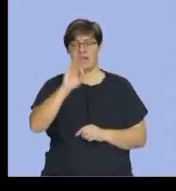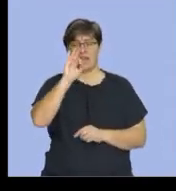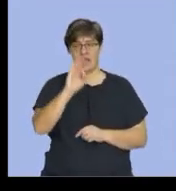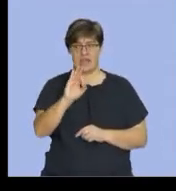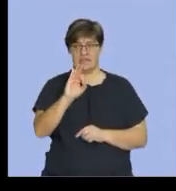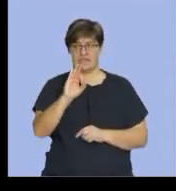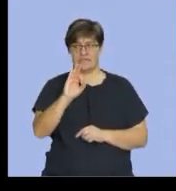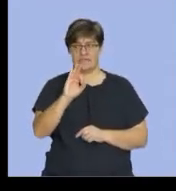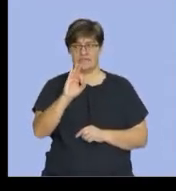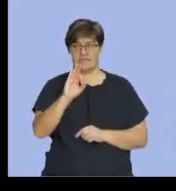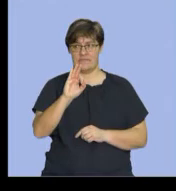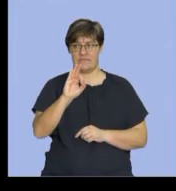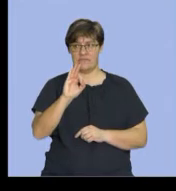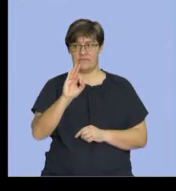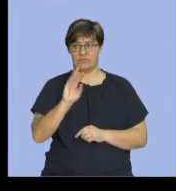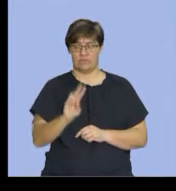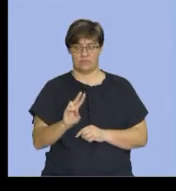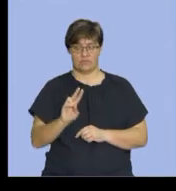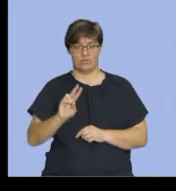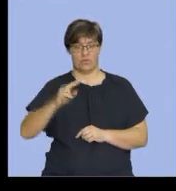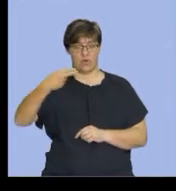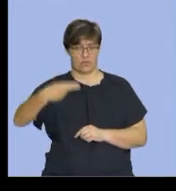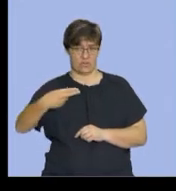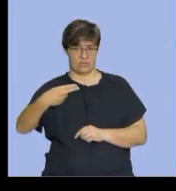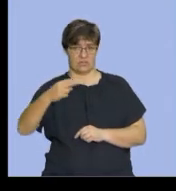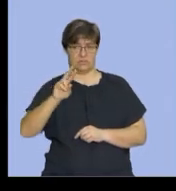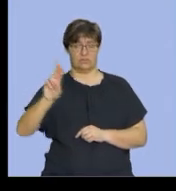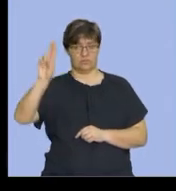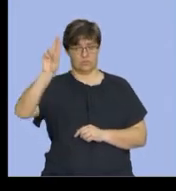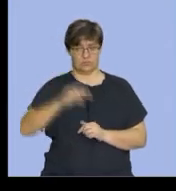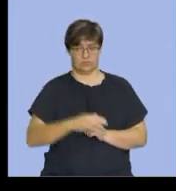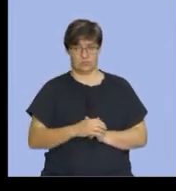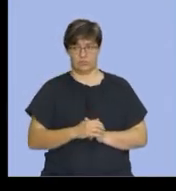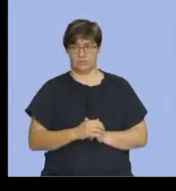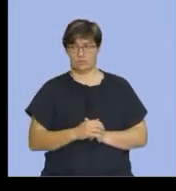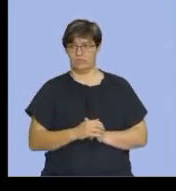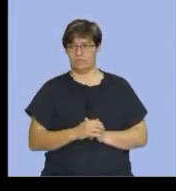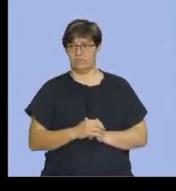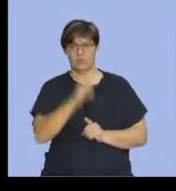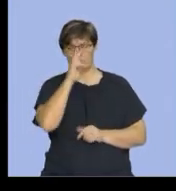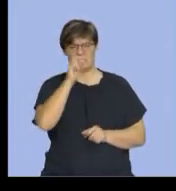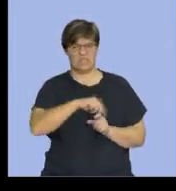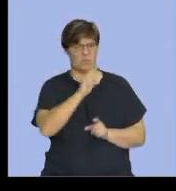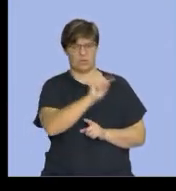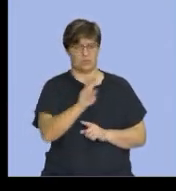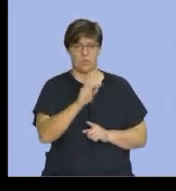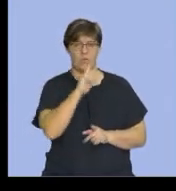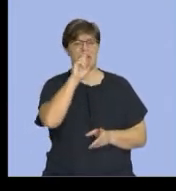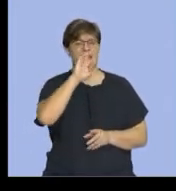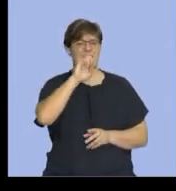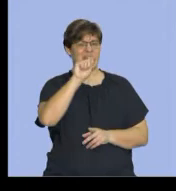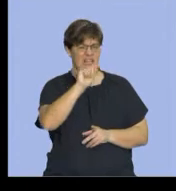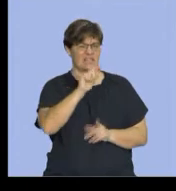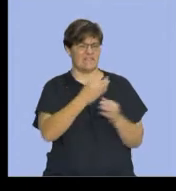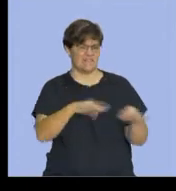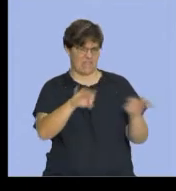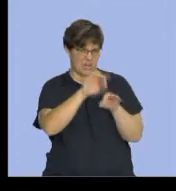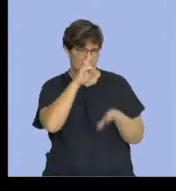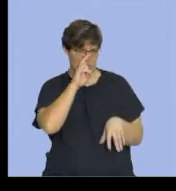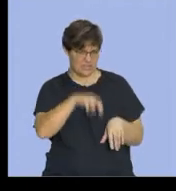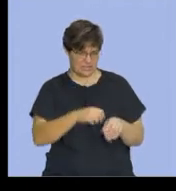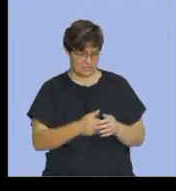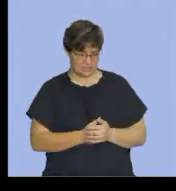horizontal. And actually, I don't need the 1 and the 2 there because we're using the net values here,